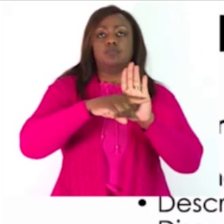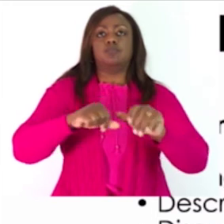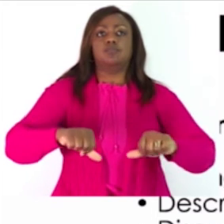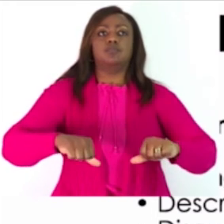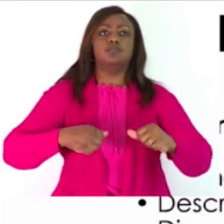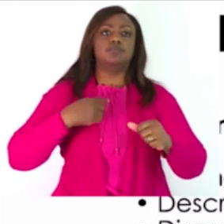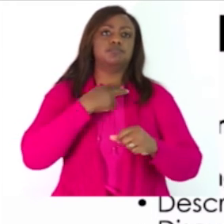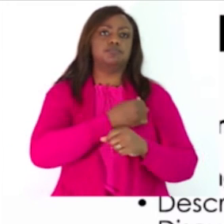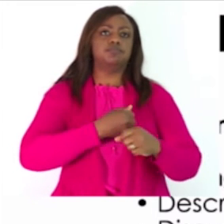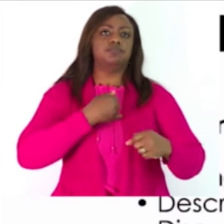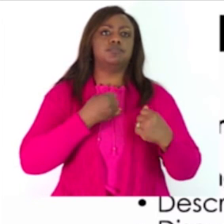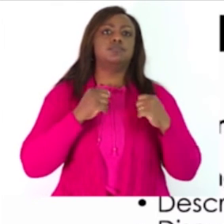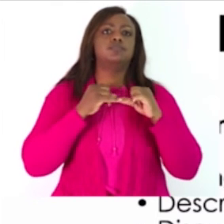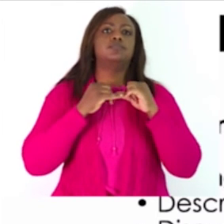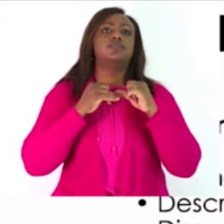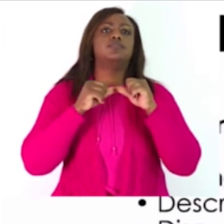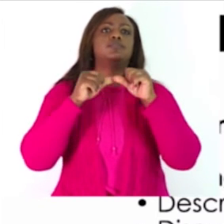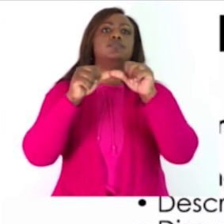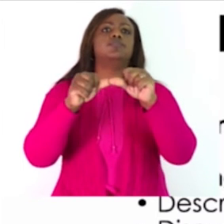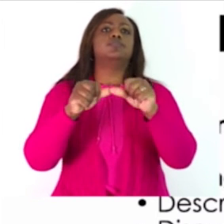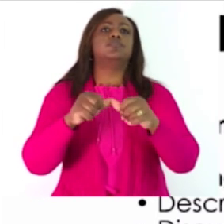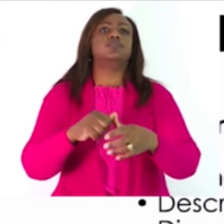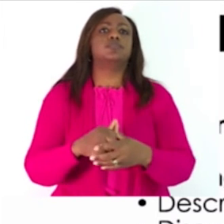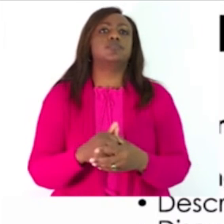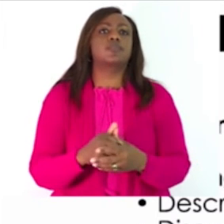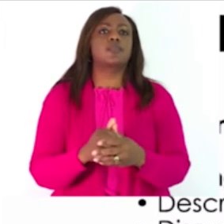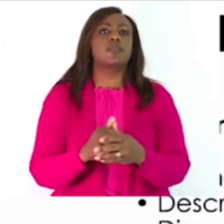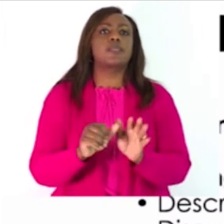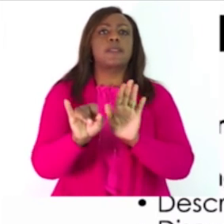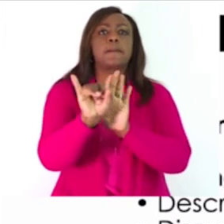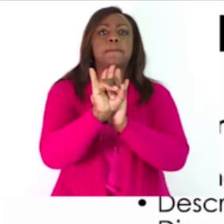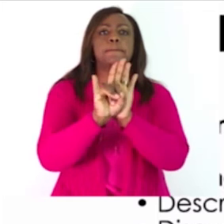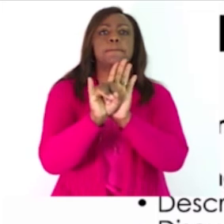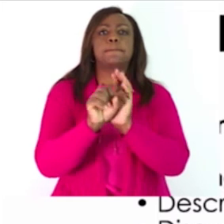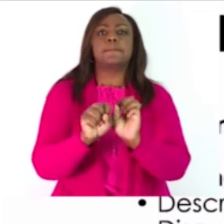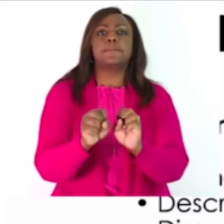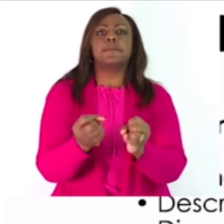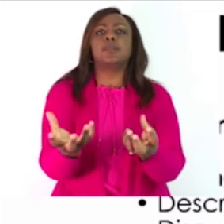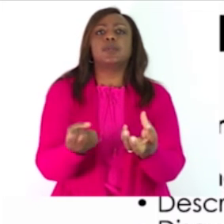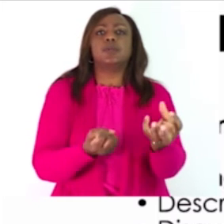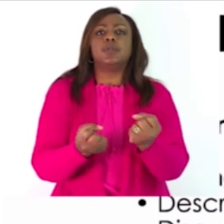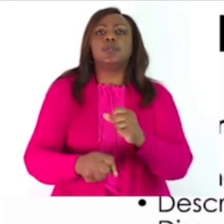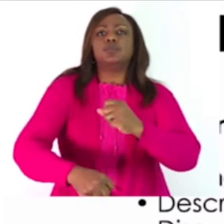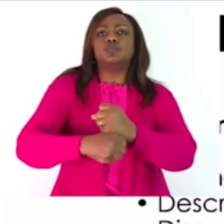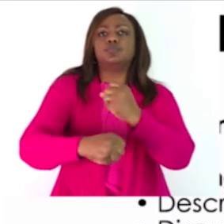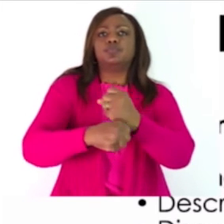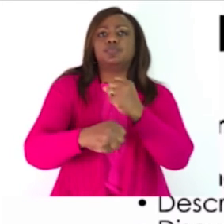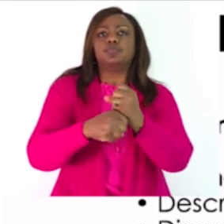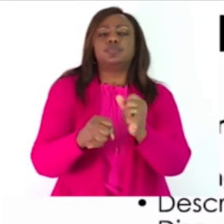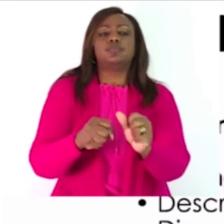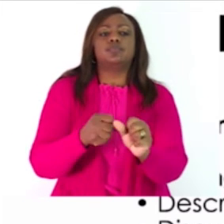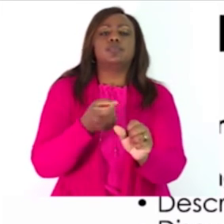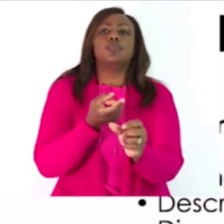substance abusers and or their families and loved ones. Our vocabulary for today: